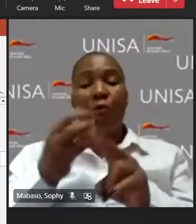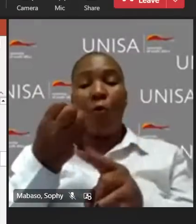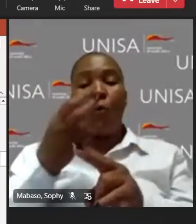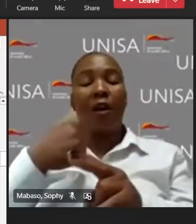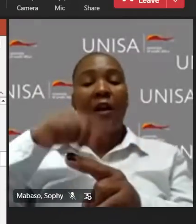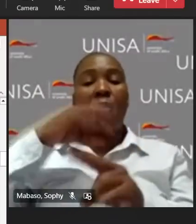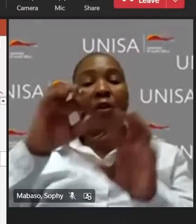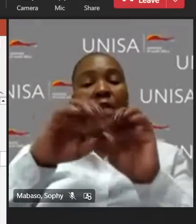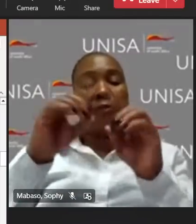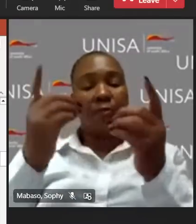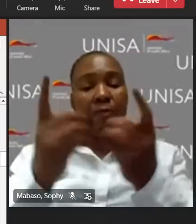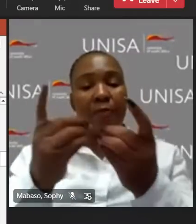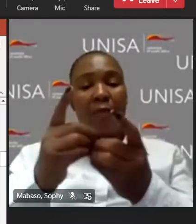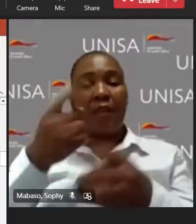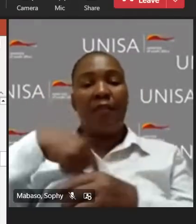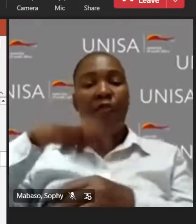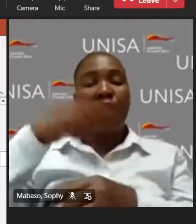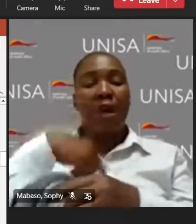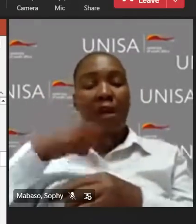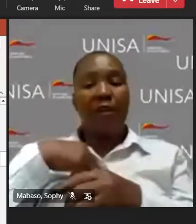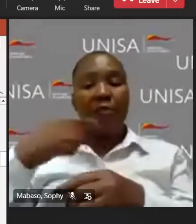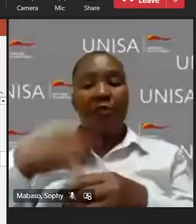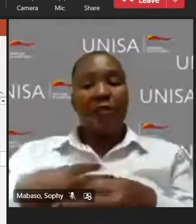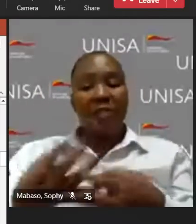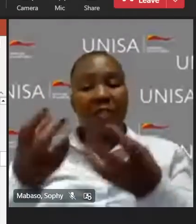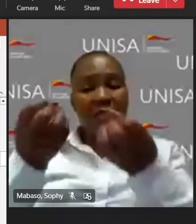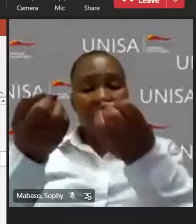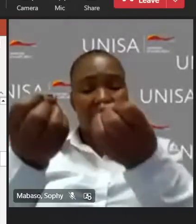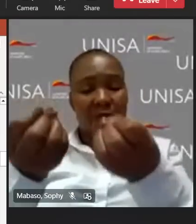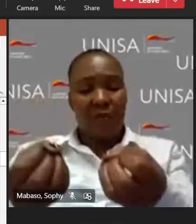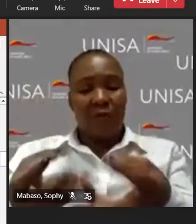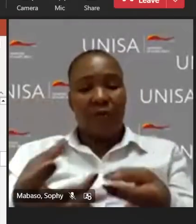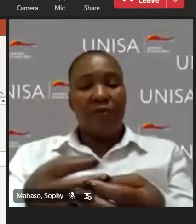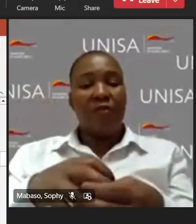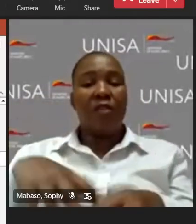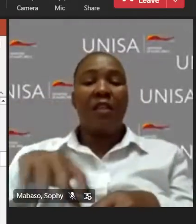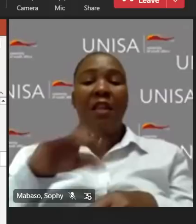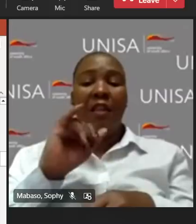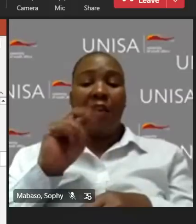in order for us to issue that invoice to you.